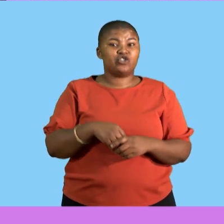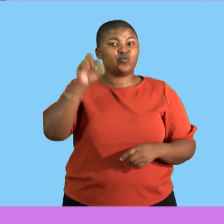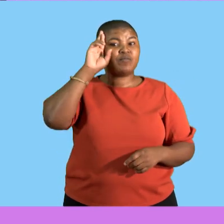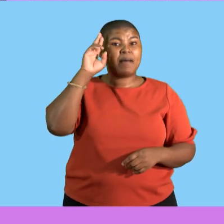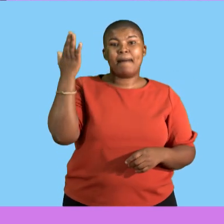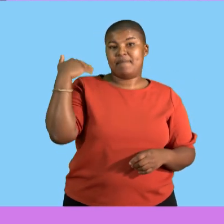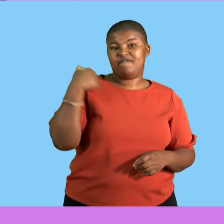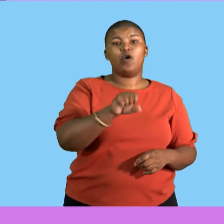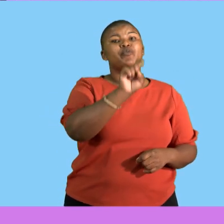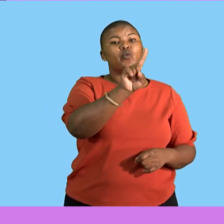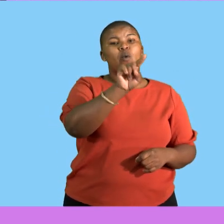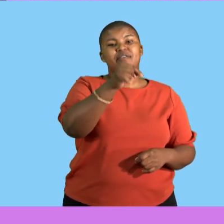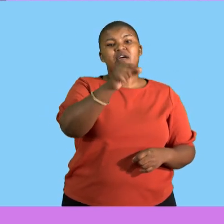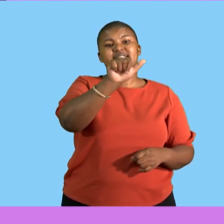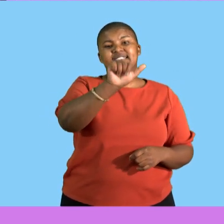was